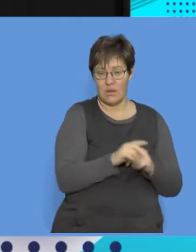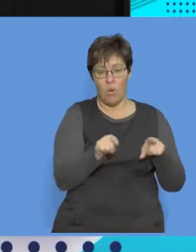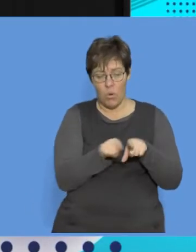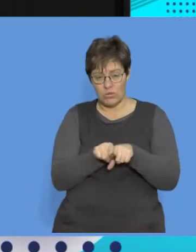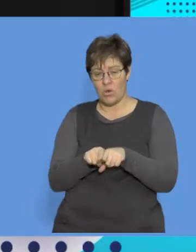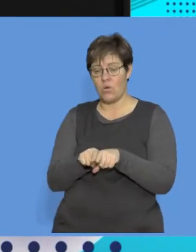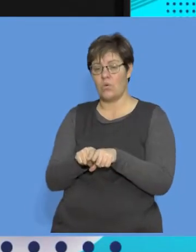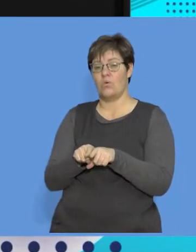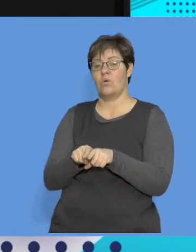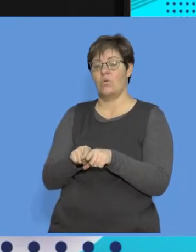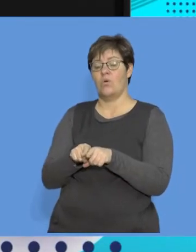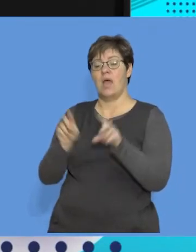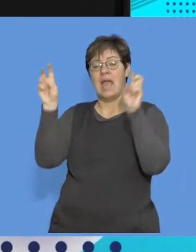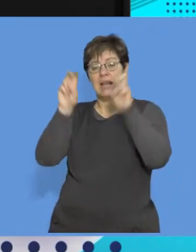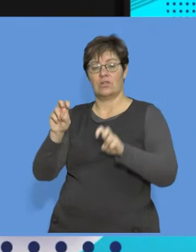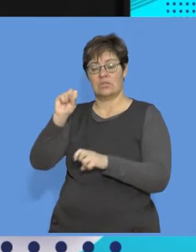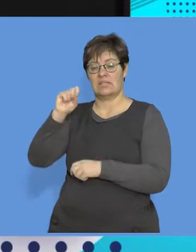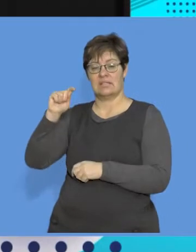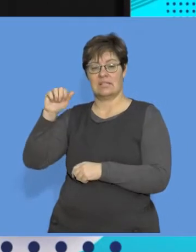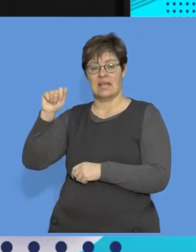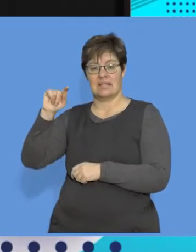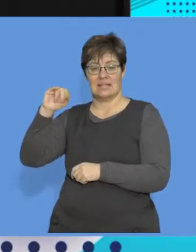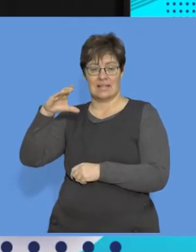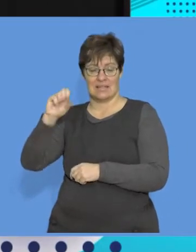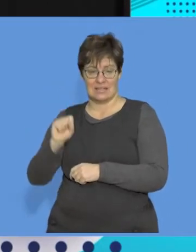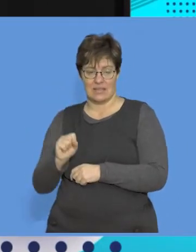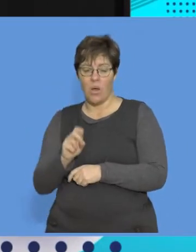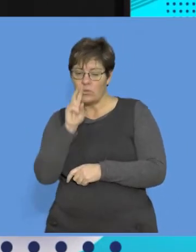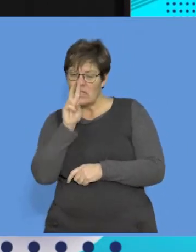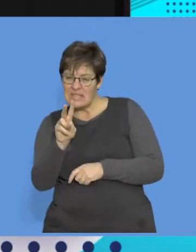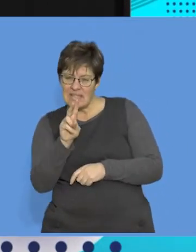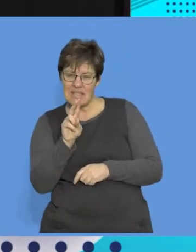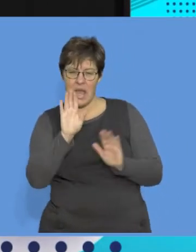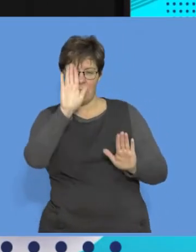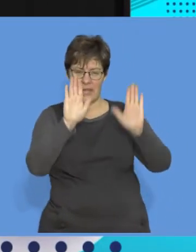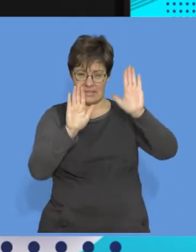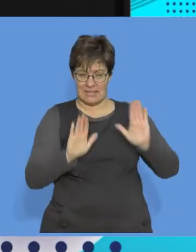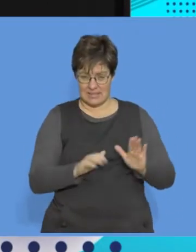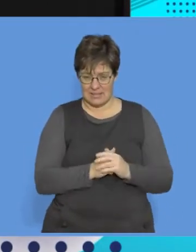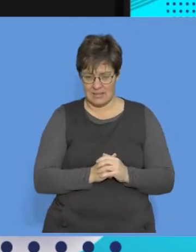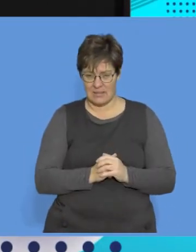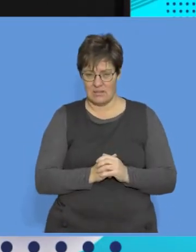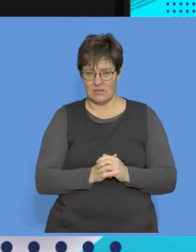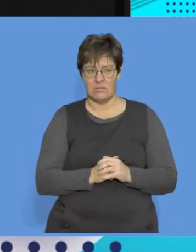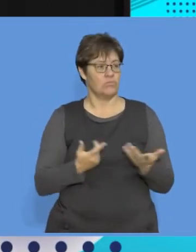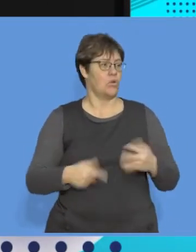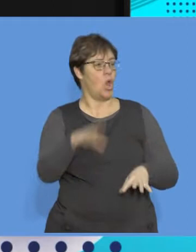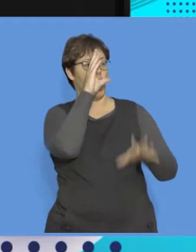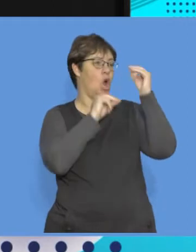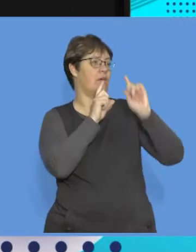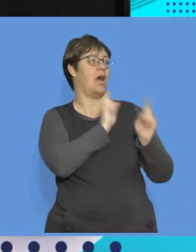electrostatics. And we're going to try and see a pattern here. It's pointless just learning the